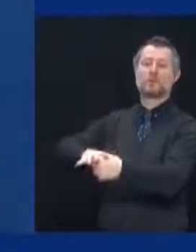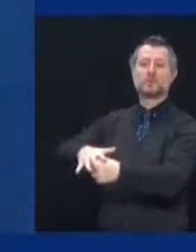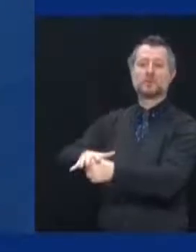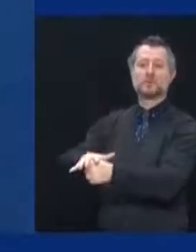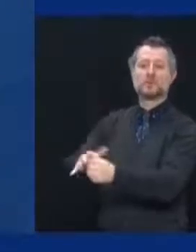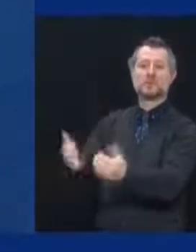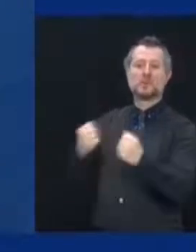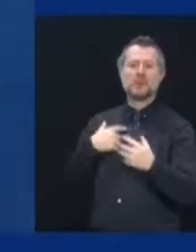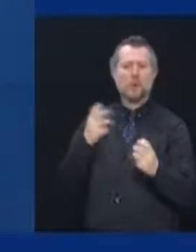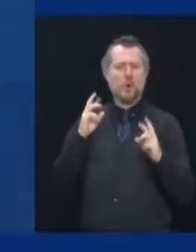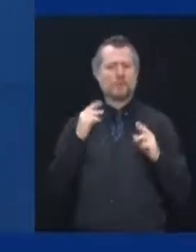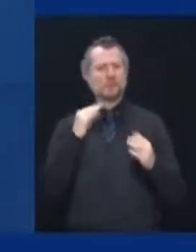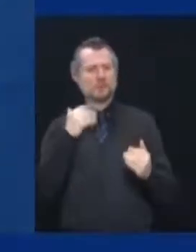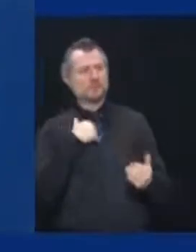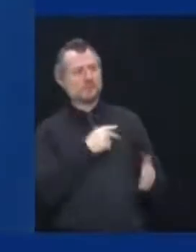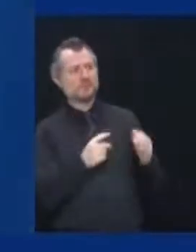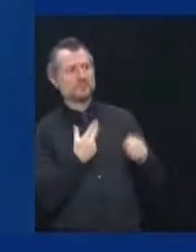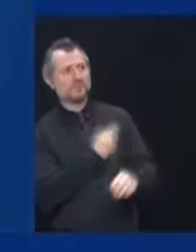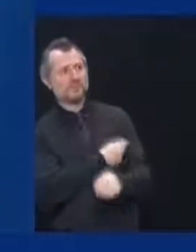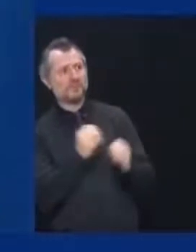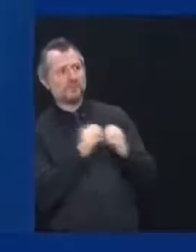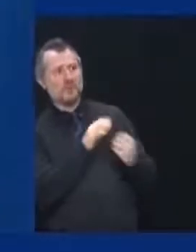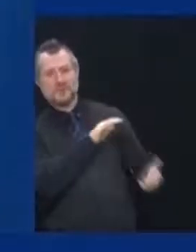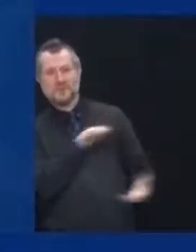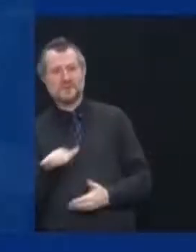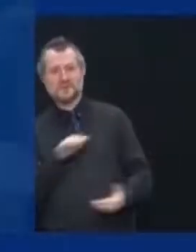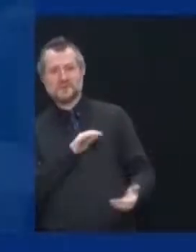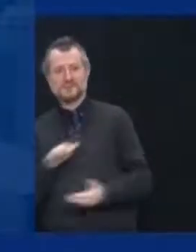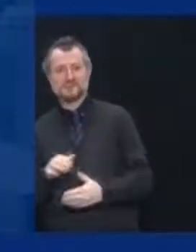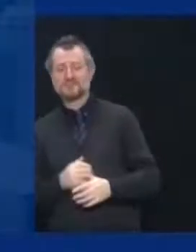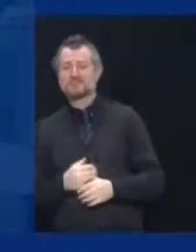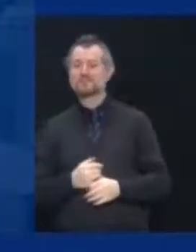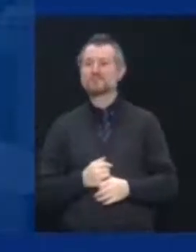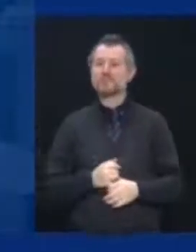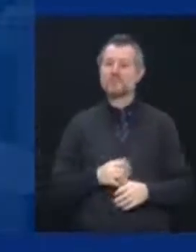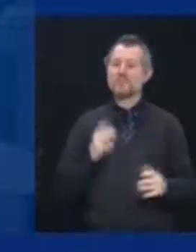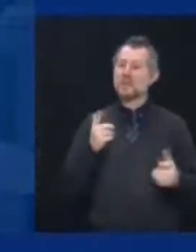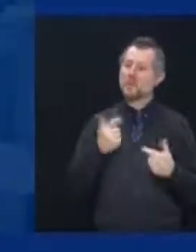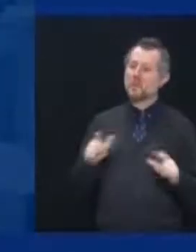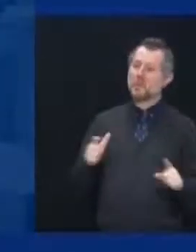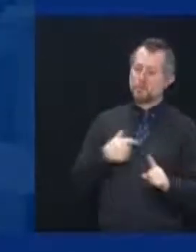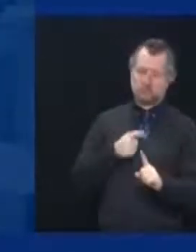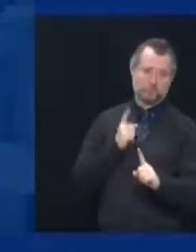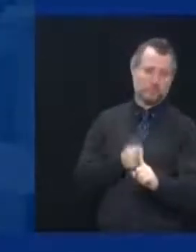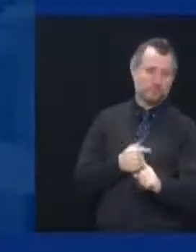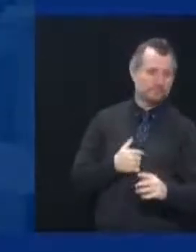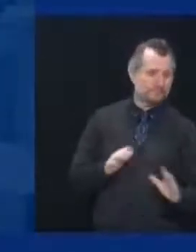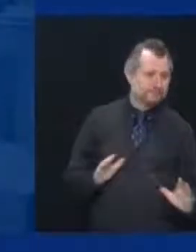so we make any of this possible. One major point.